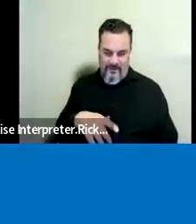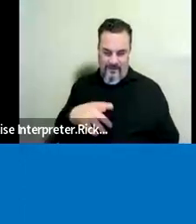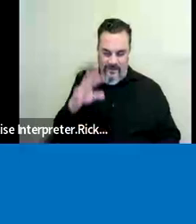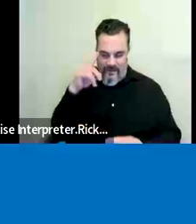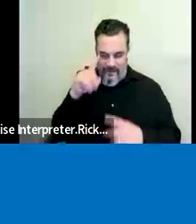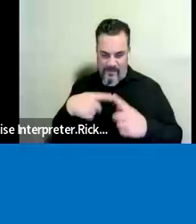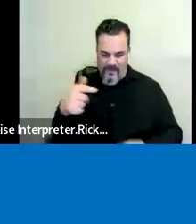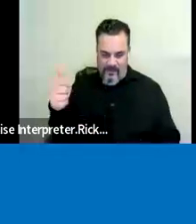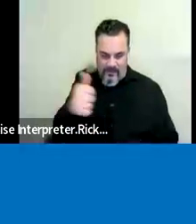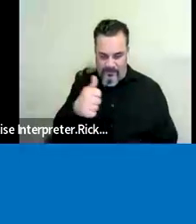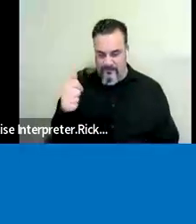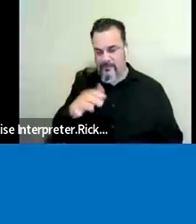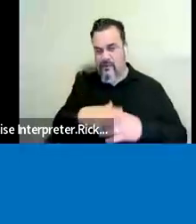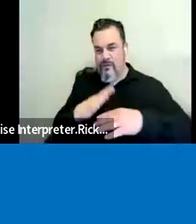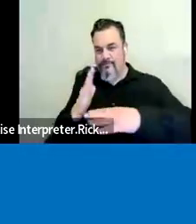transportation or sliding scale.